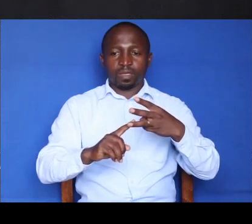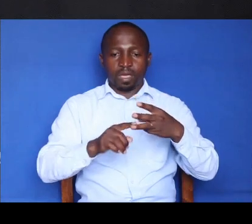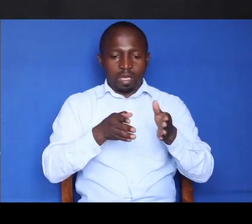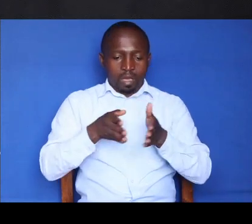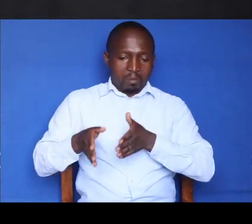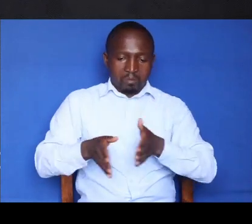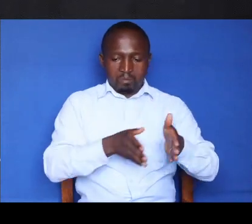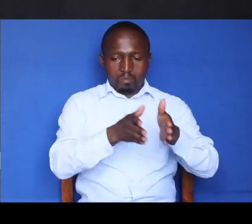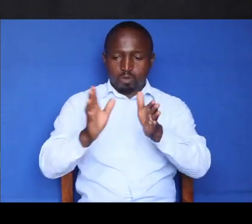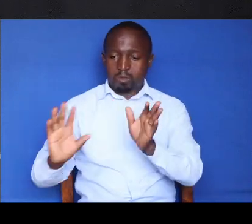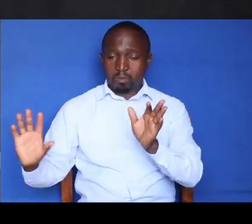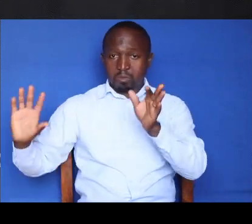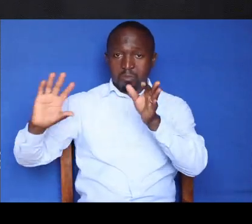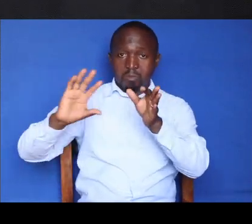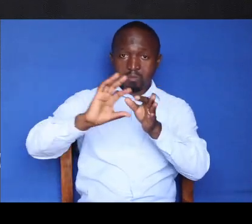river capture.